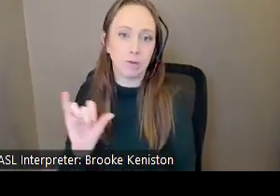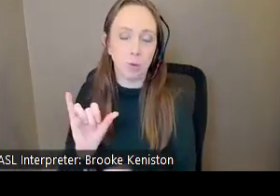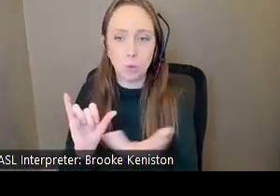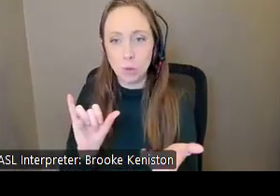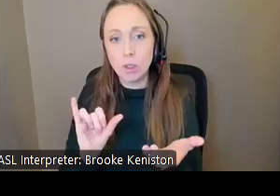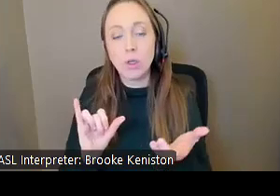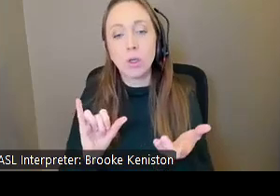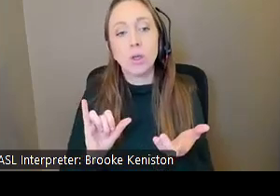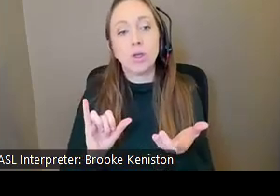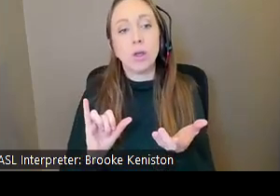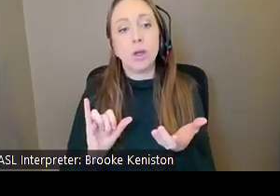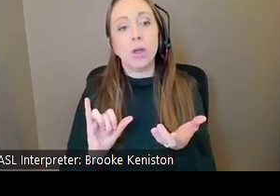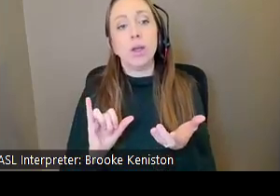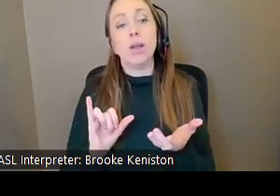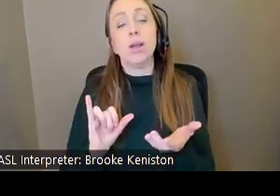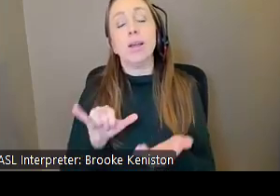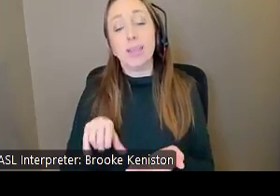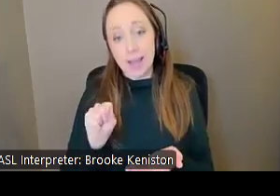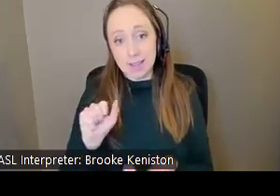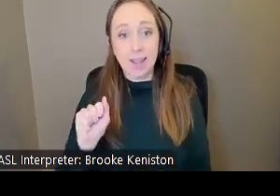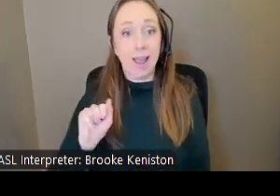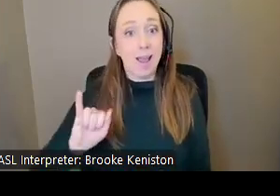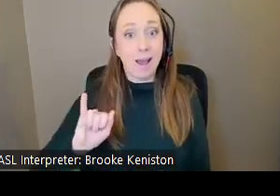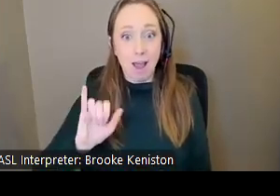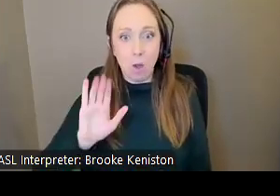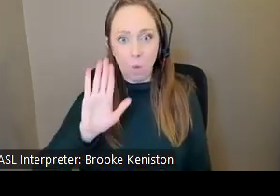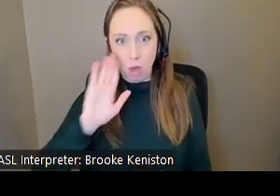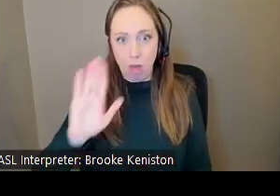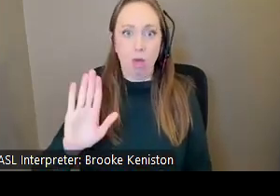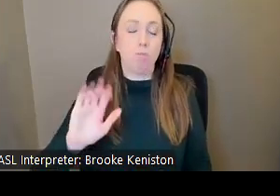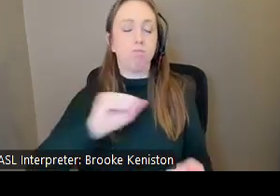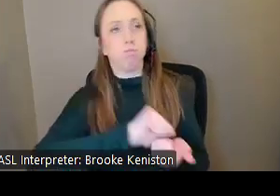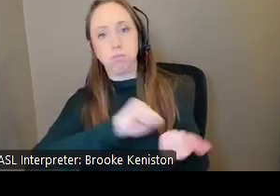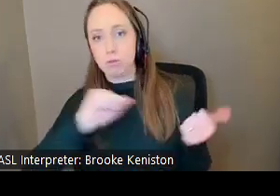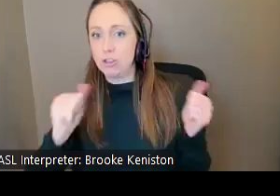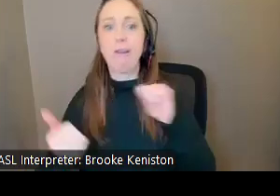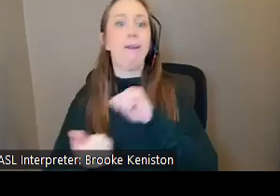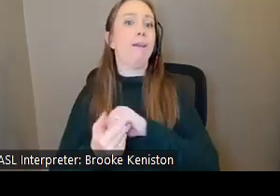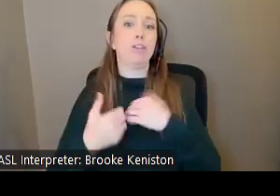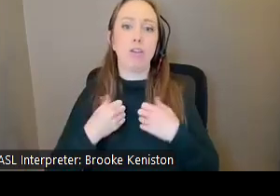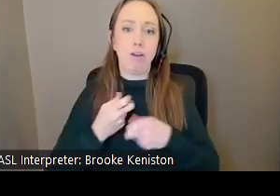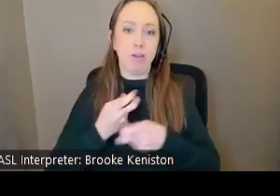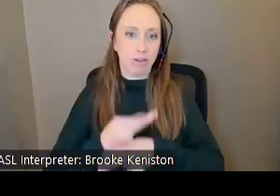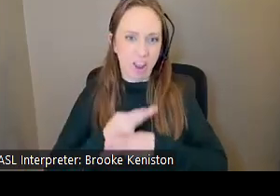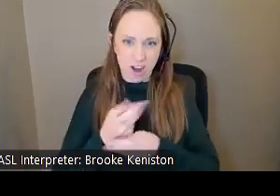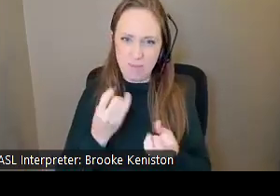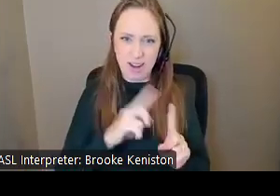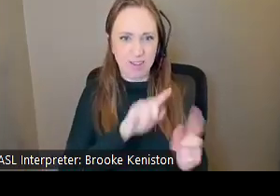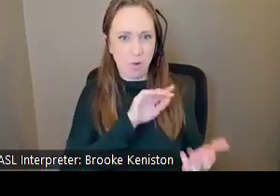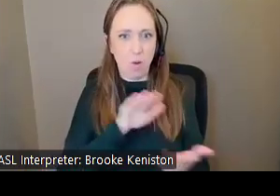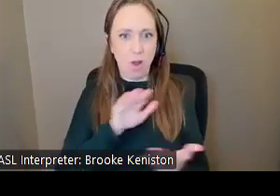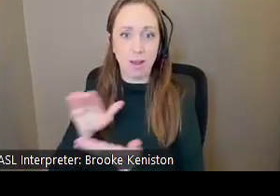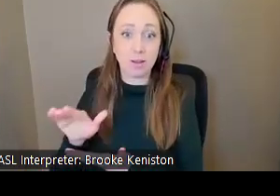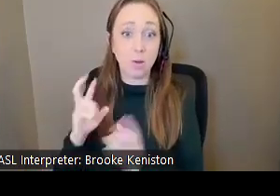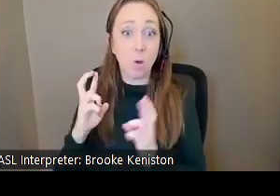to revolutionize healthcare across multiple domains. It is supposed to reduce human error and improve